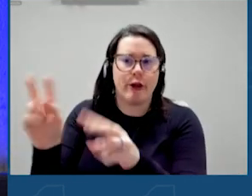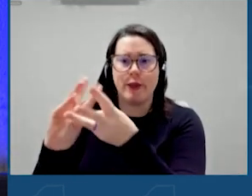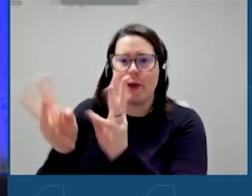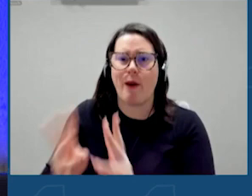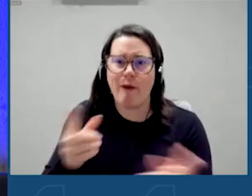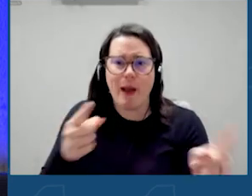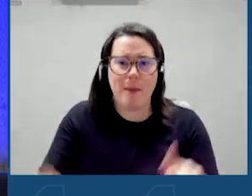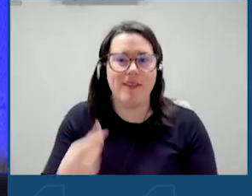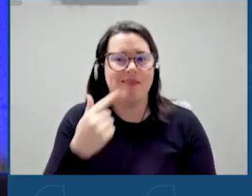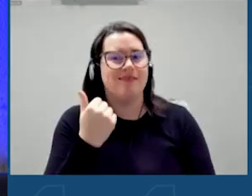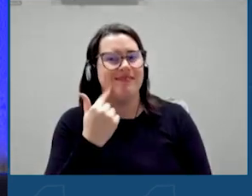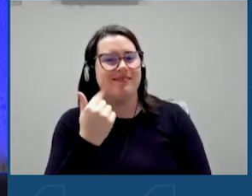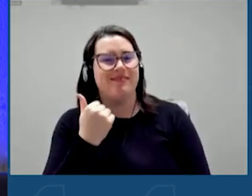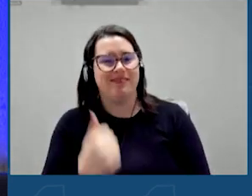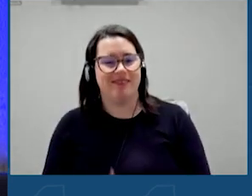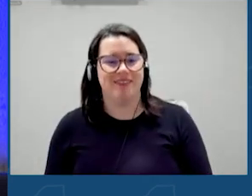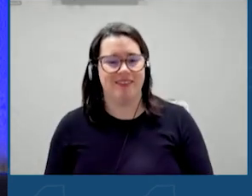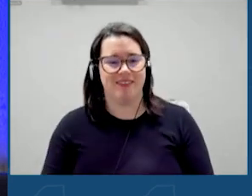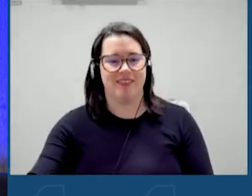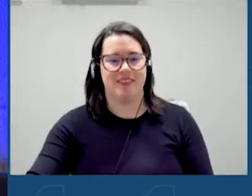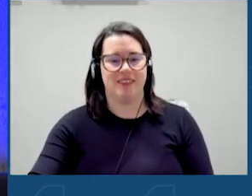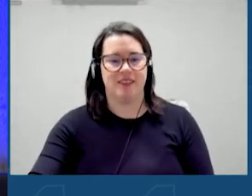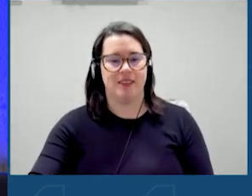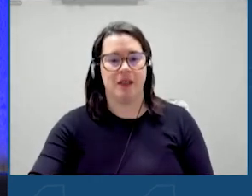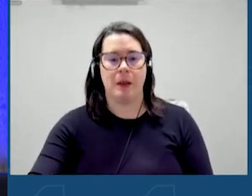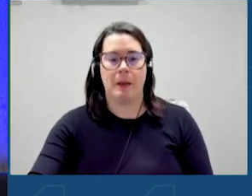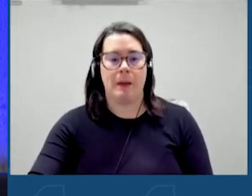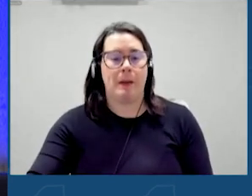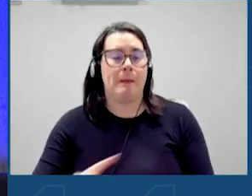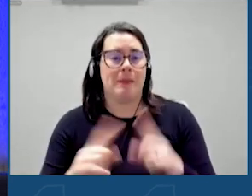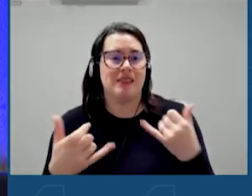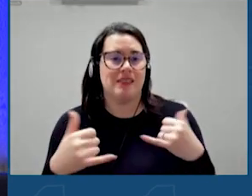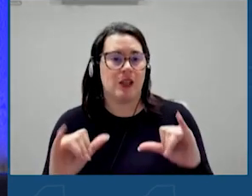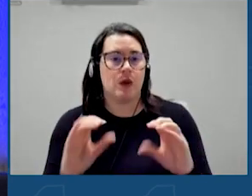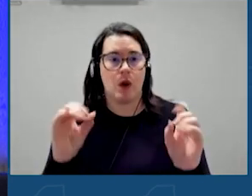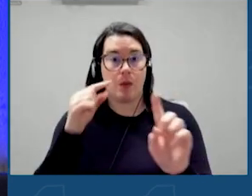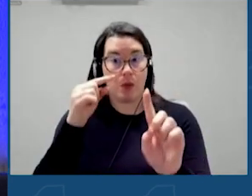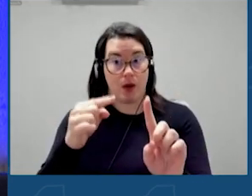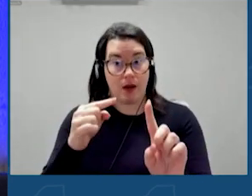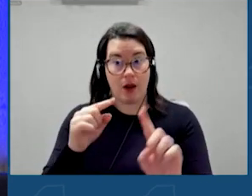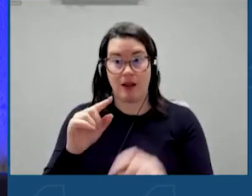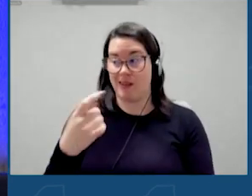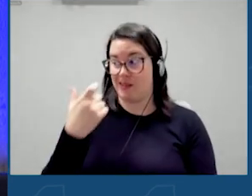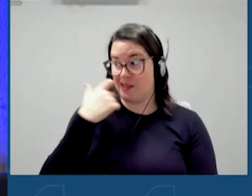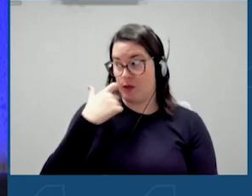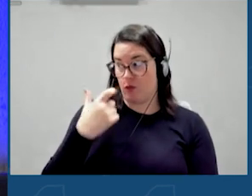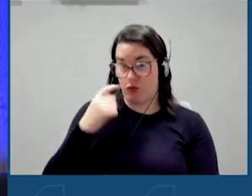there. I digress, but we had 82 inches of snow up there.